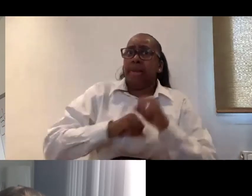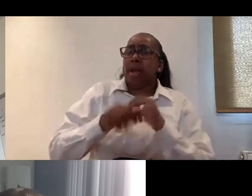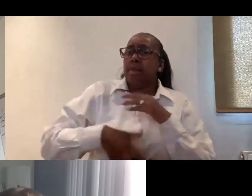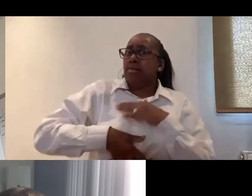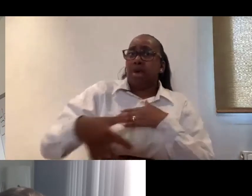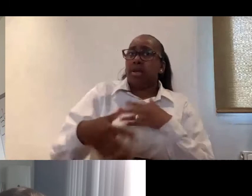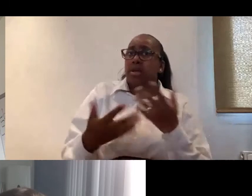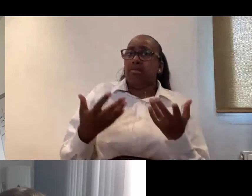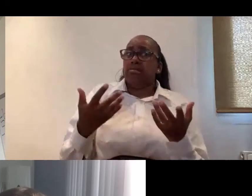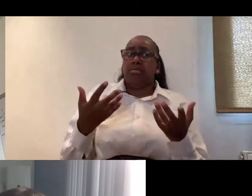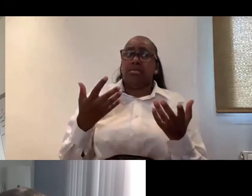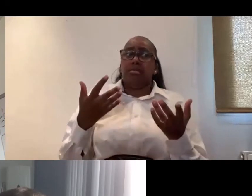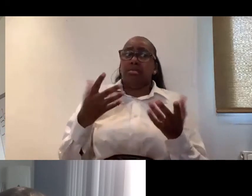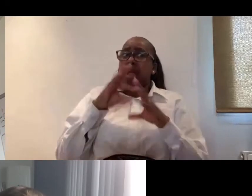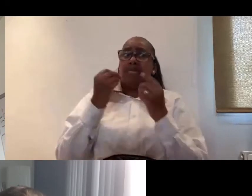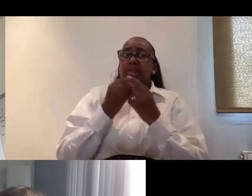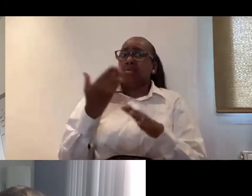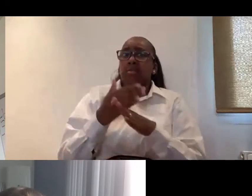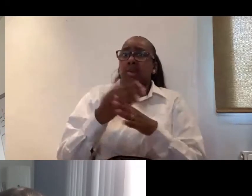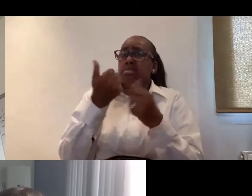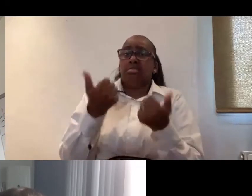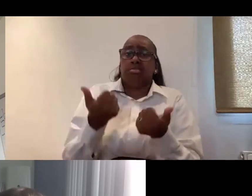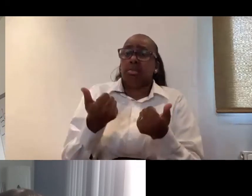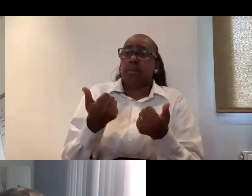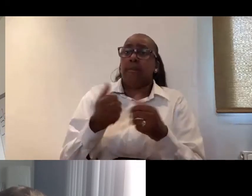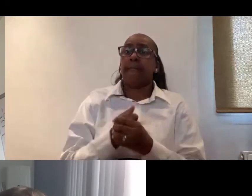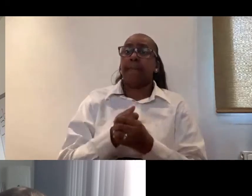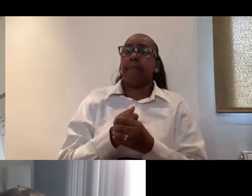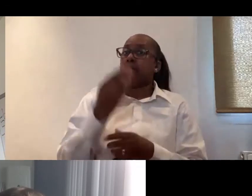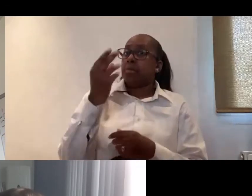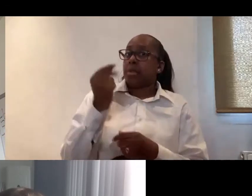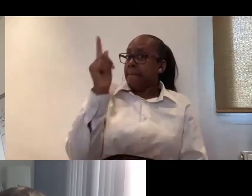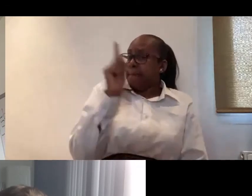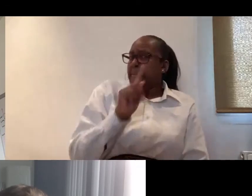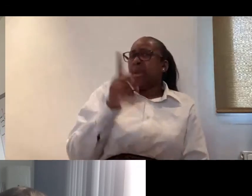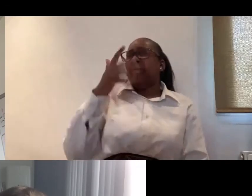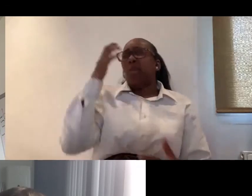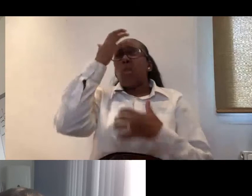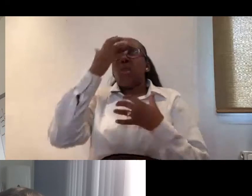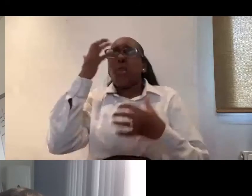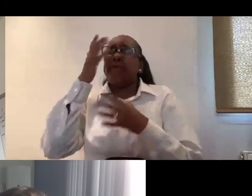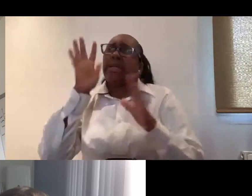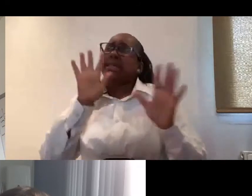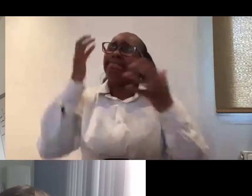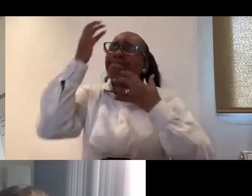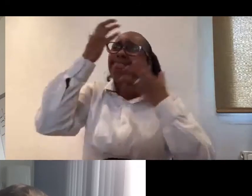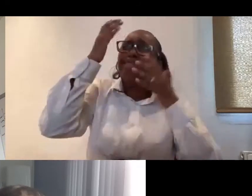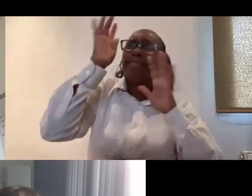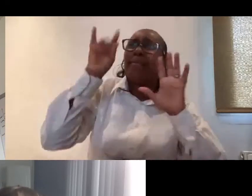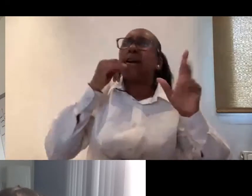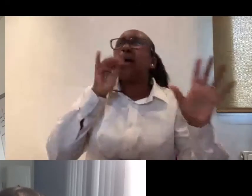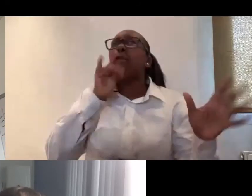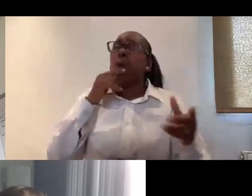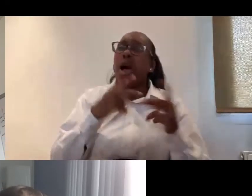organs work in any way. So some people are worried, in particular if they are visiting a